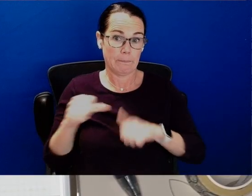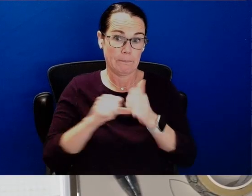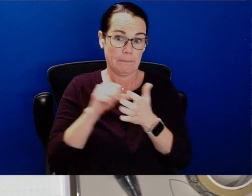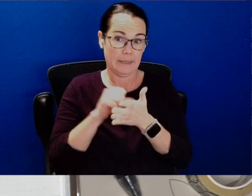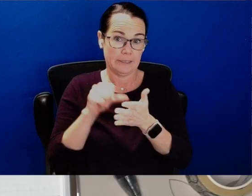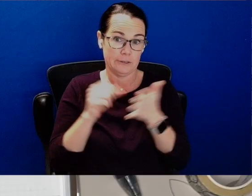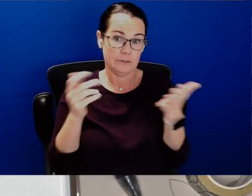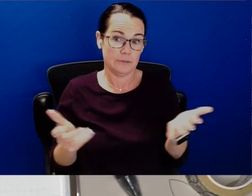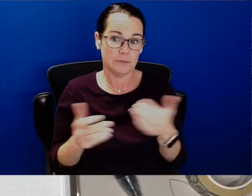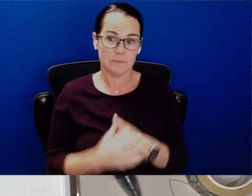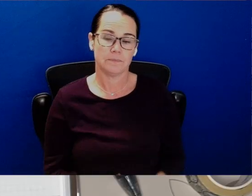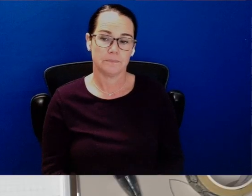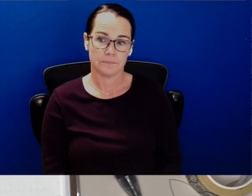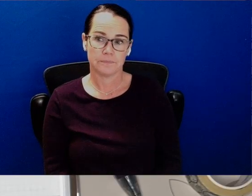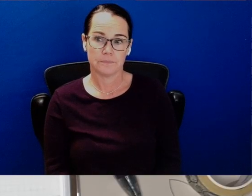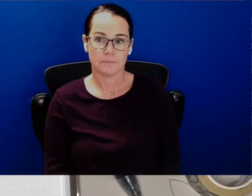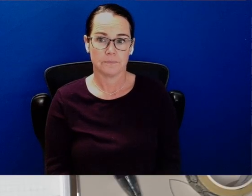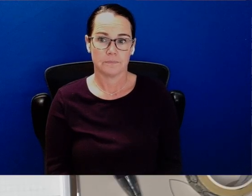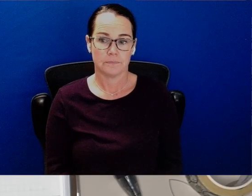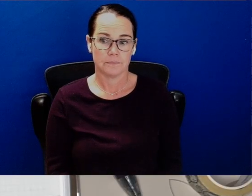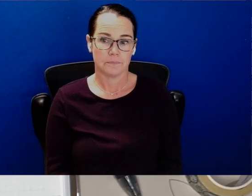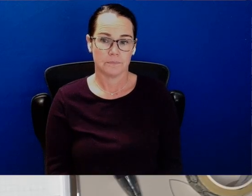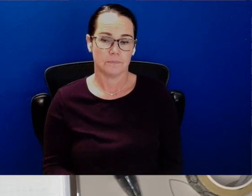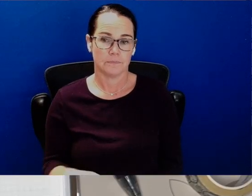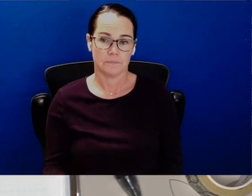page. All right.